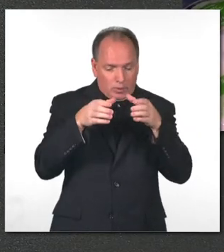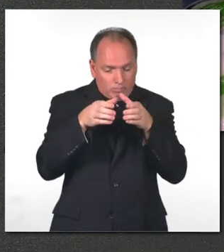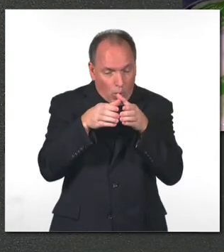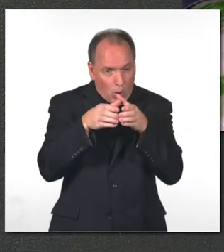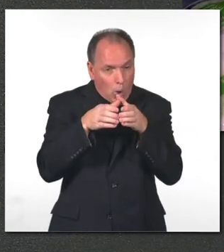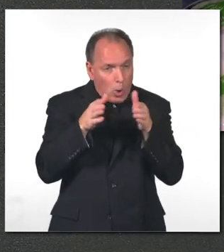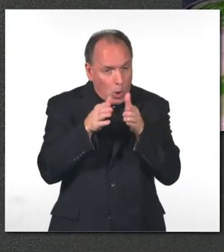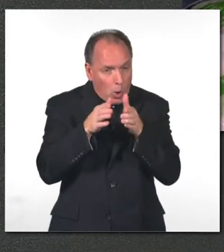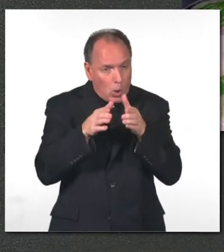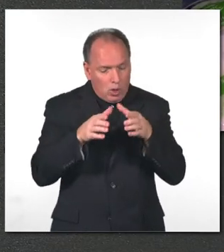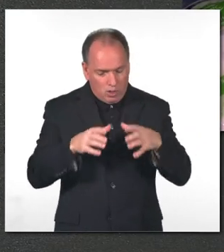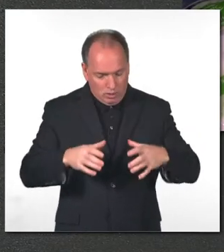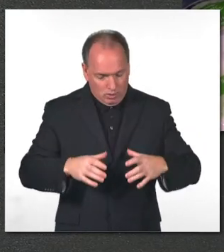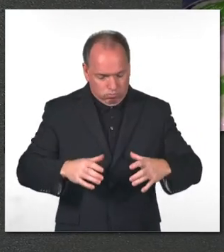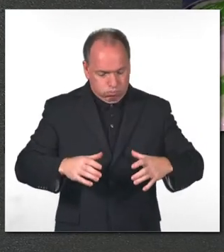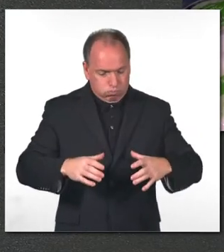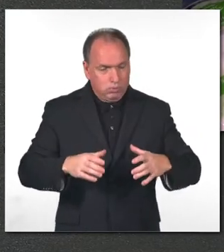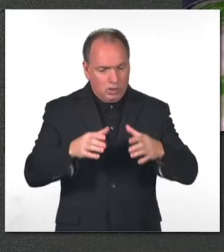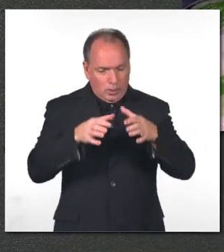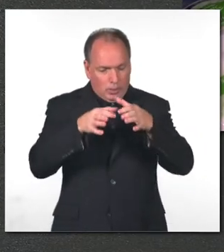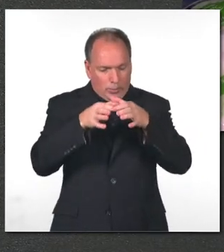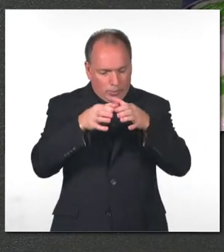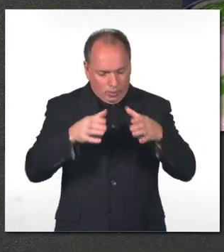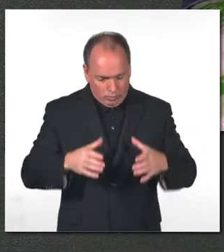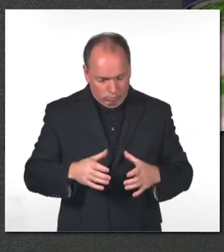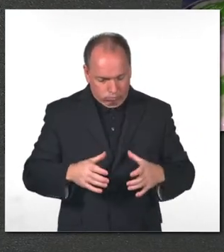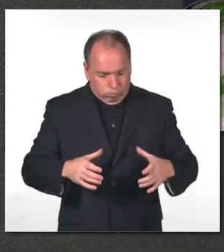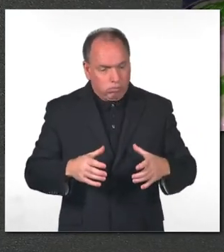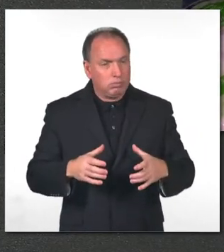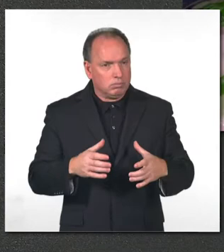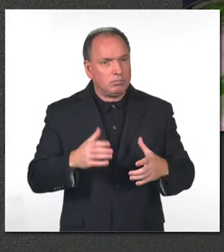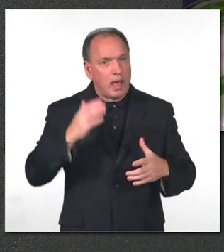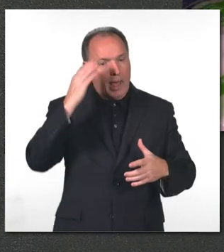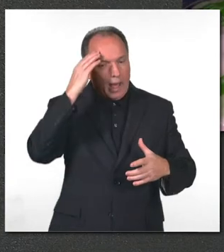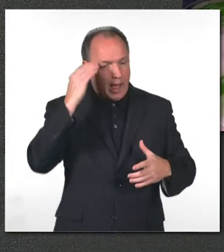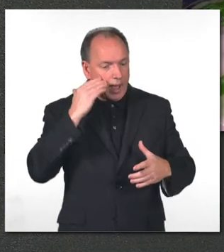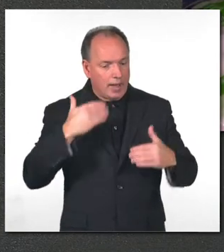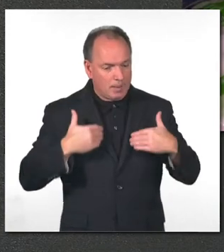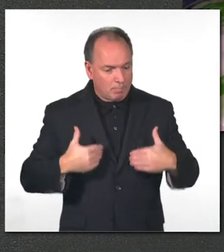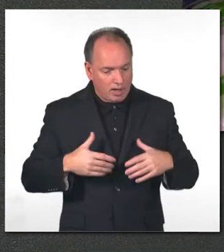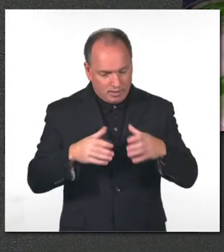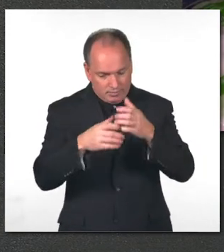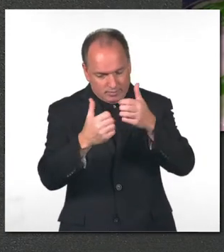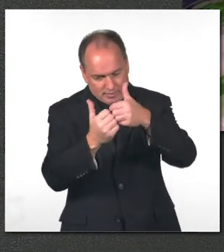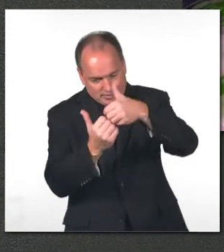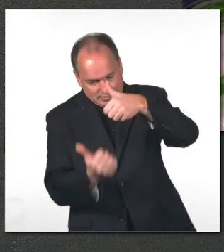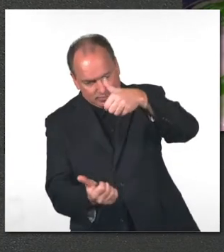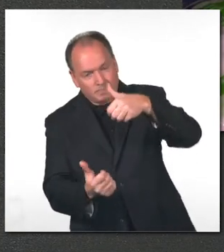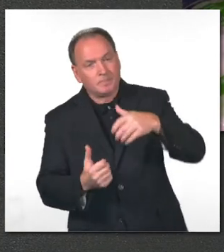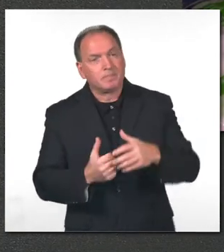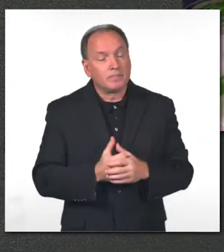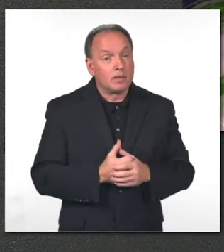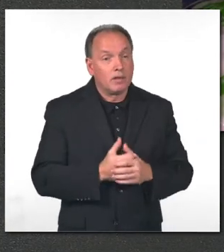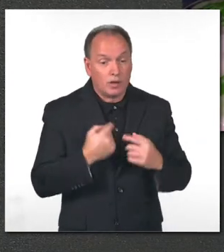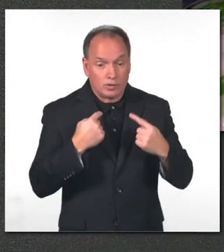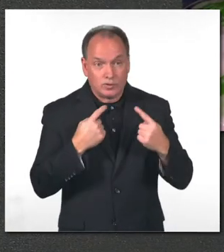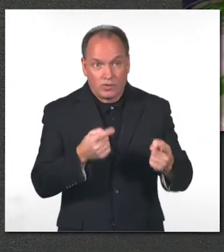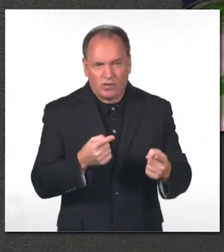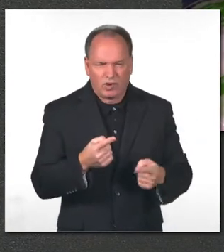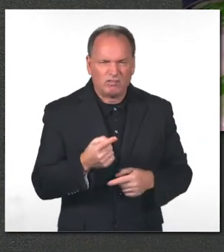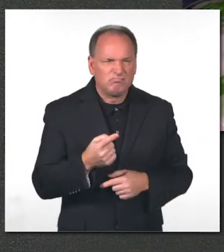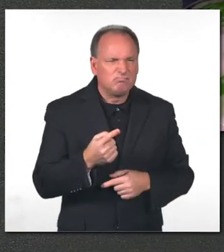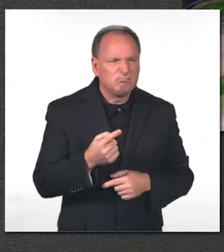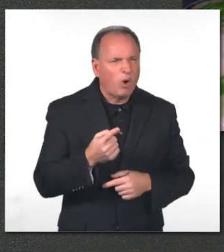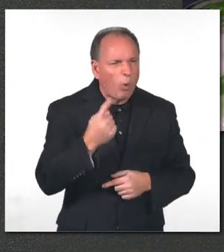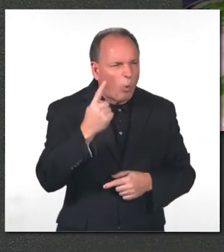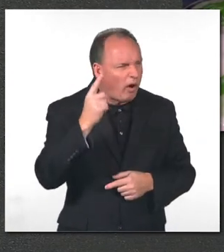than the body, because this is the bunny's head, and then this is the bunny's body. And so far, it's only one ear,